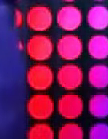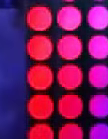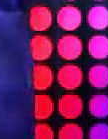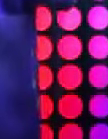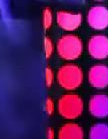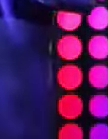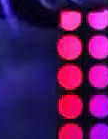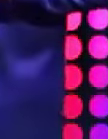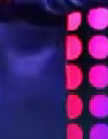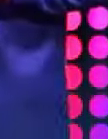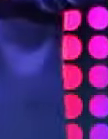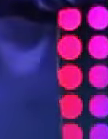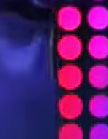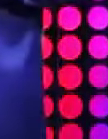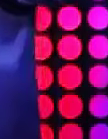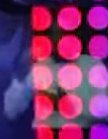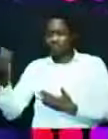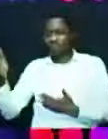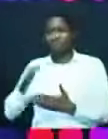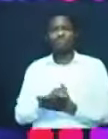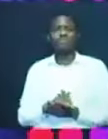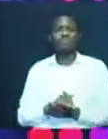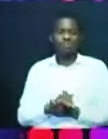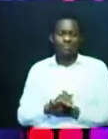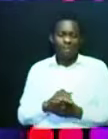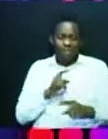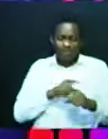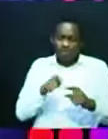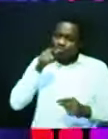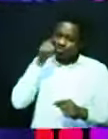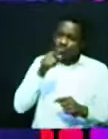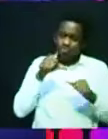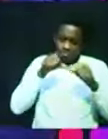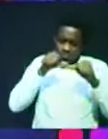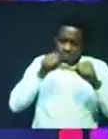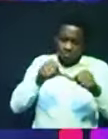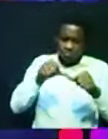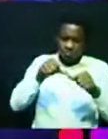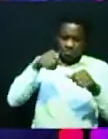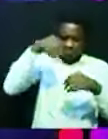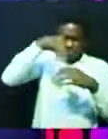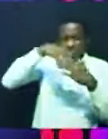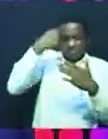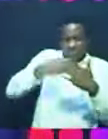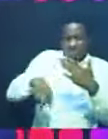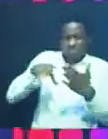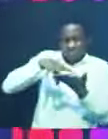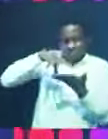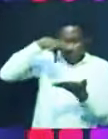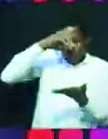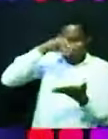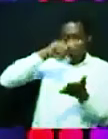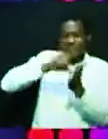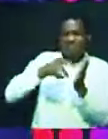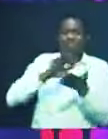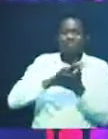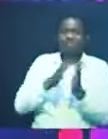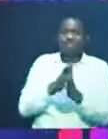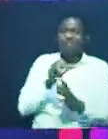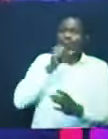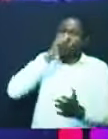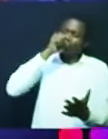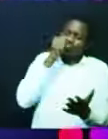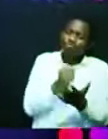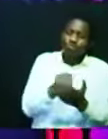2 Timothy 3:14. But as for you, continue in what you have learned and have become convinced of, because you